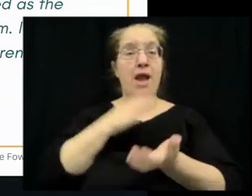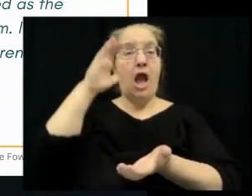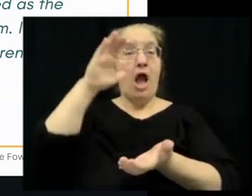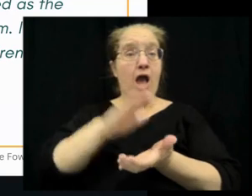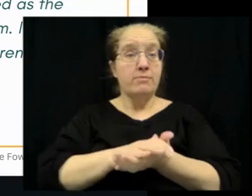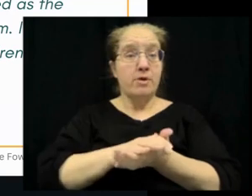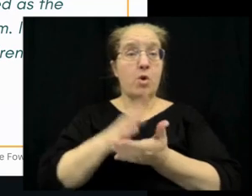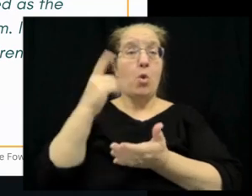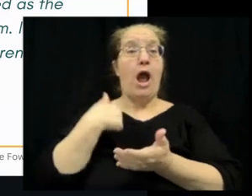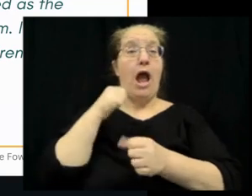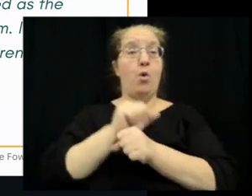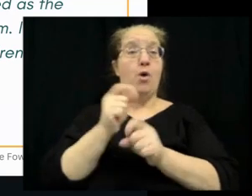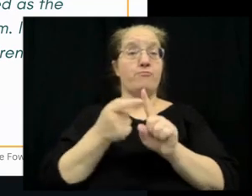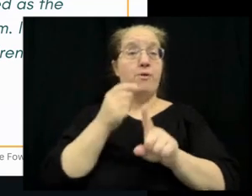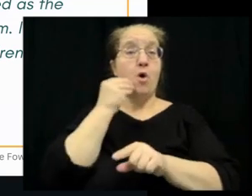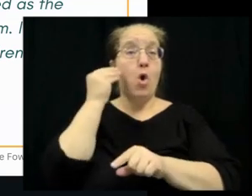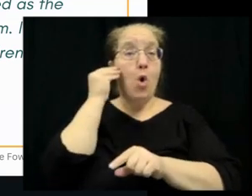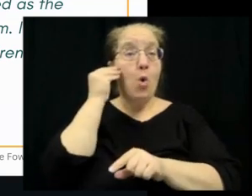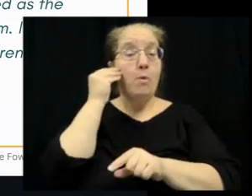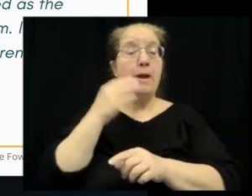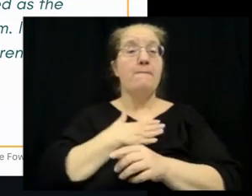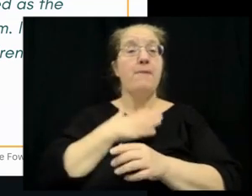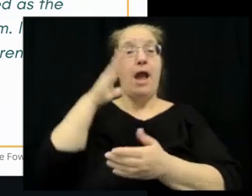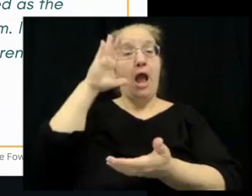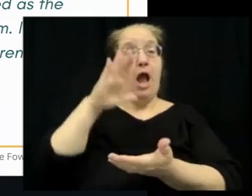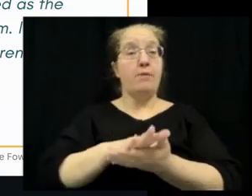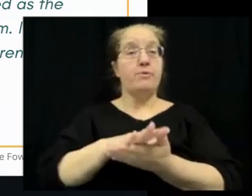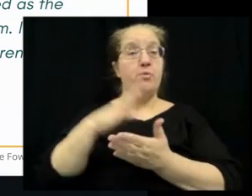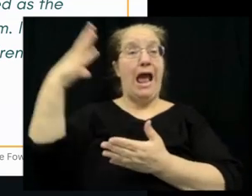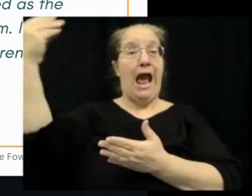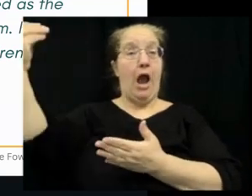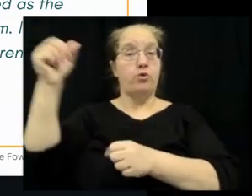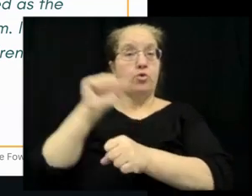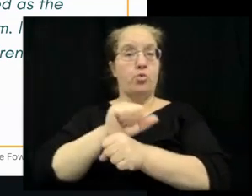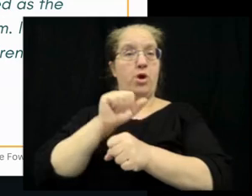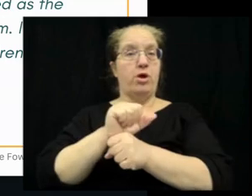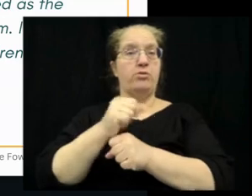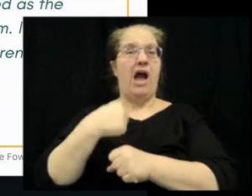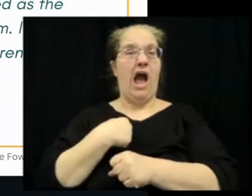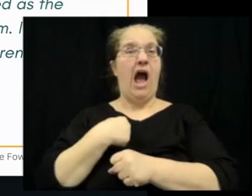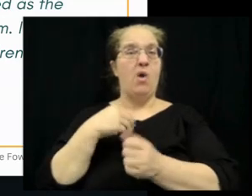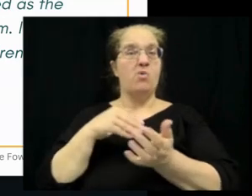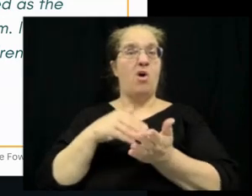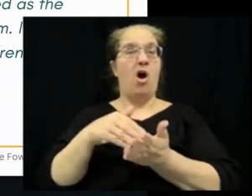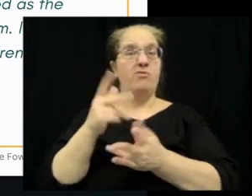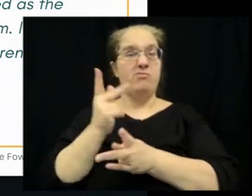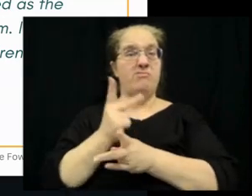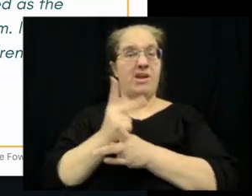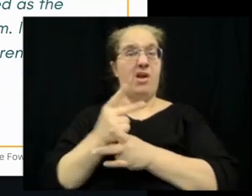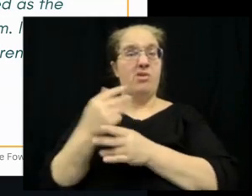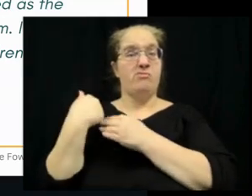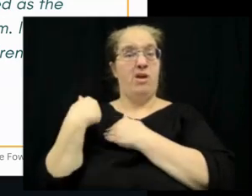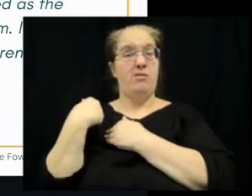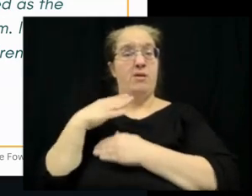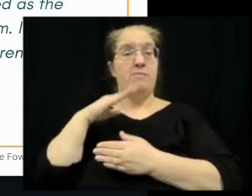from home and he had the job that took him out of the house. And so I was often left with the responsibility of trying to